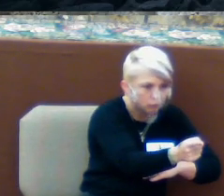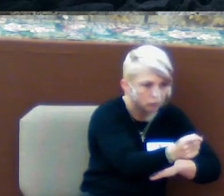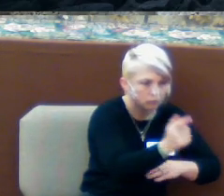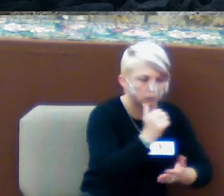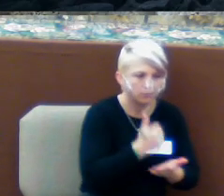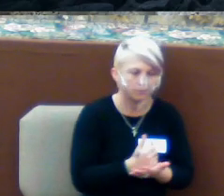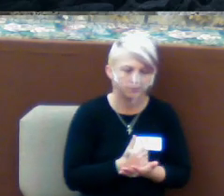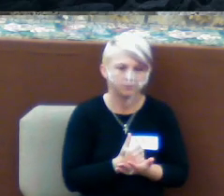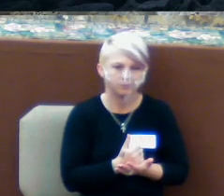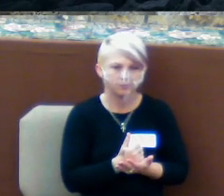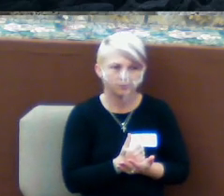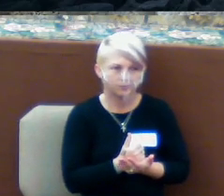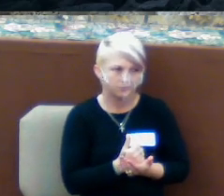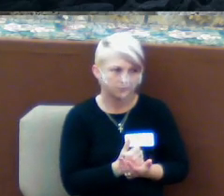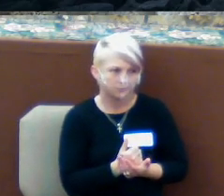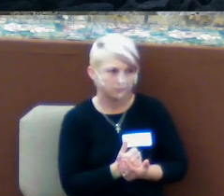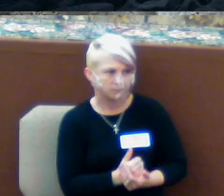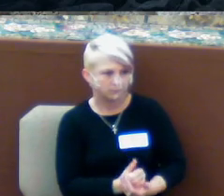Amen.